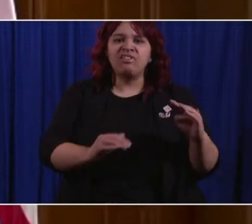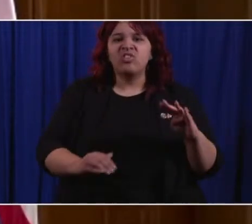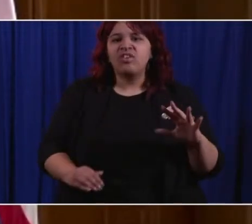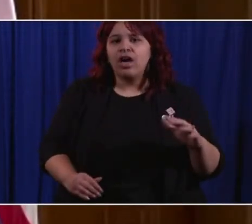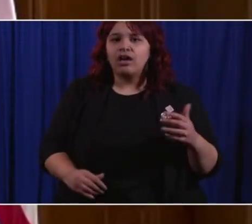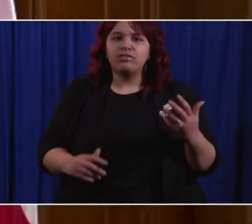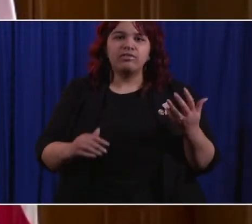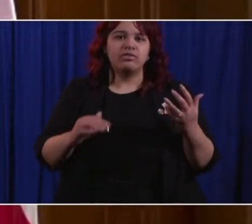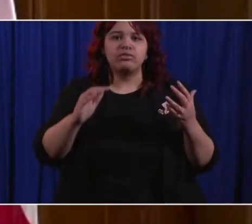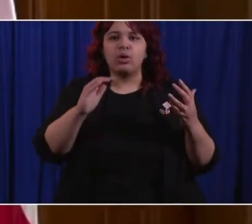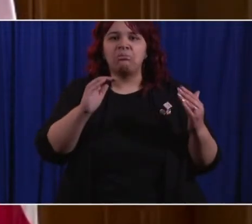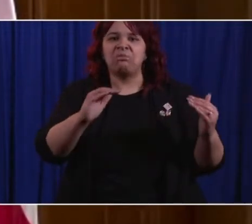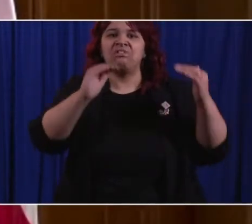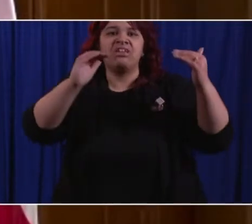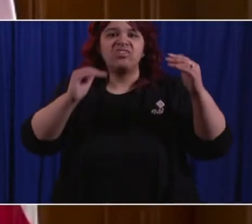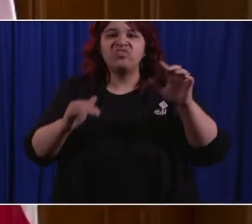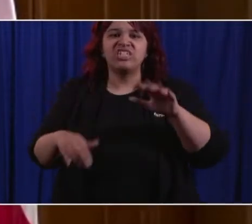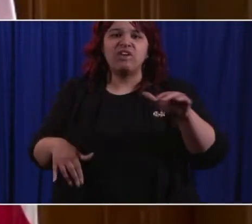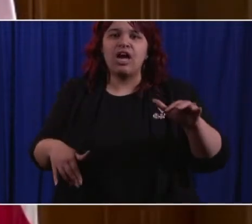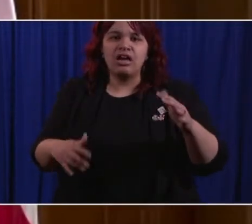you could see us. We were moving very